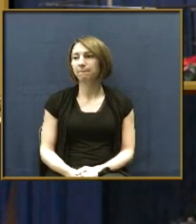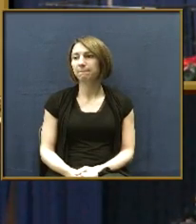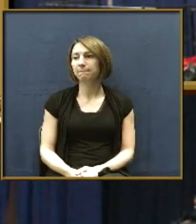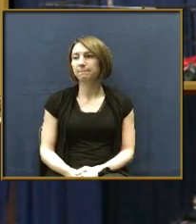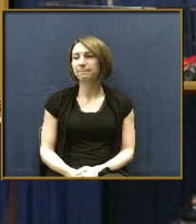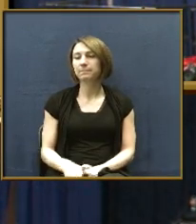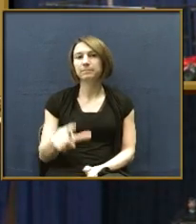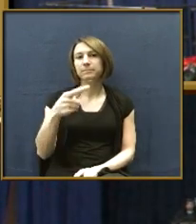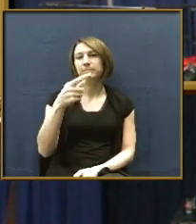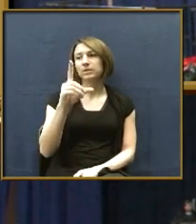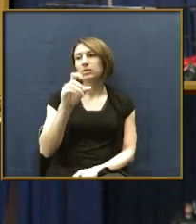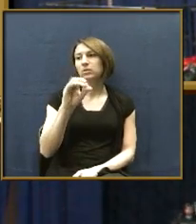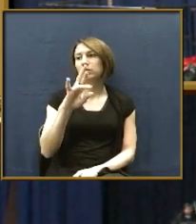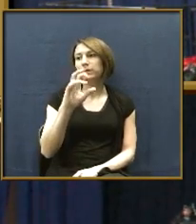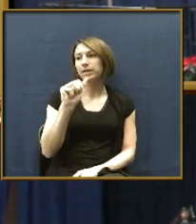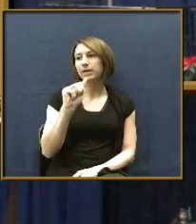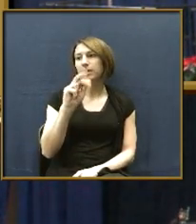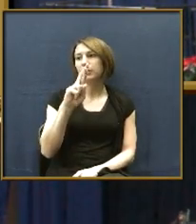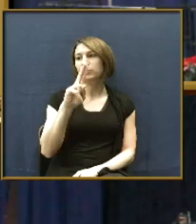Gloria Alicia Rubalcaba.